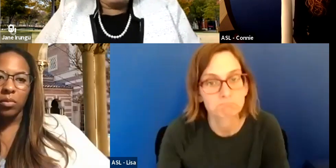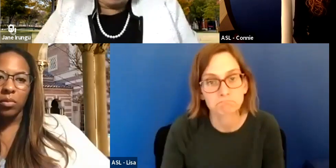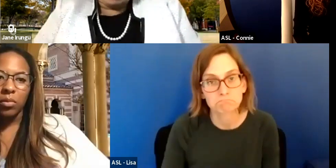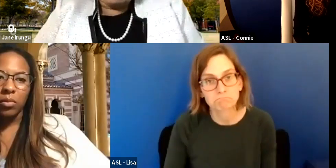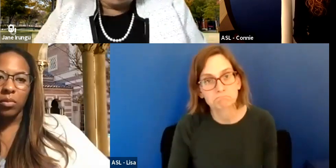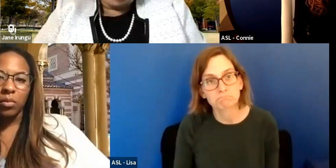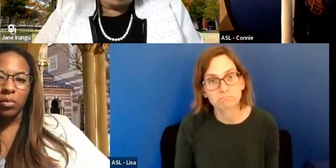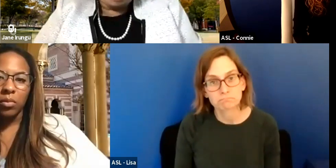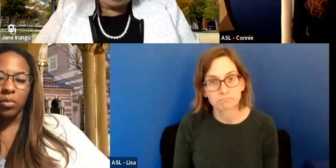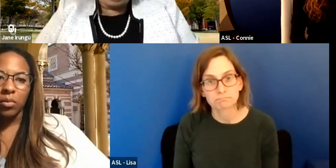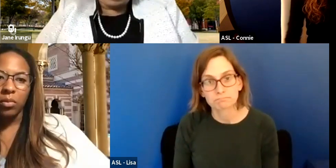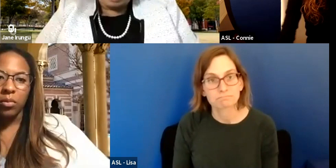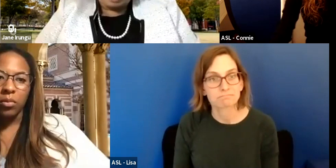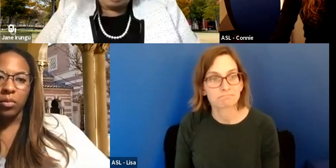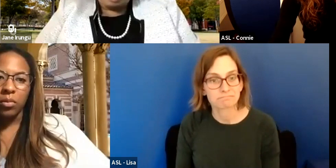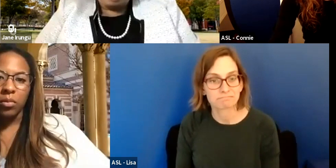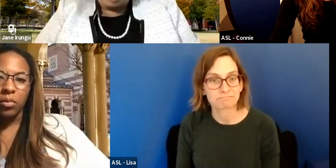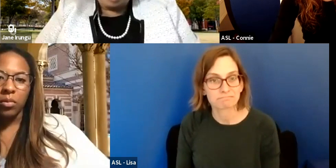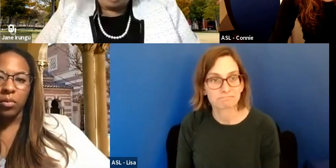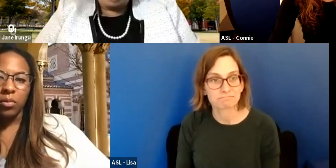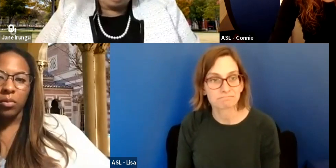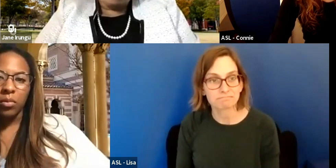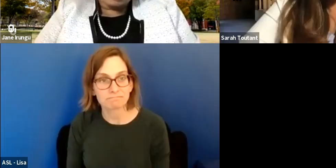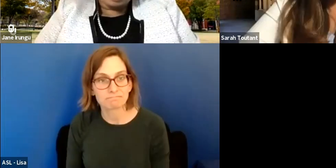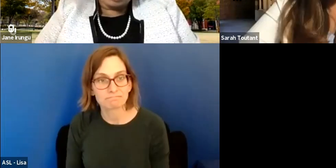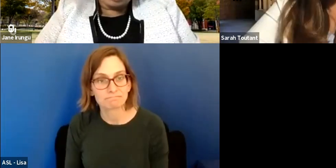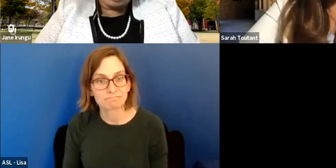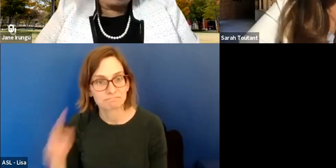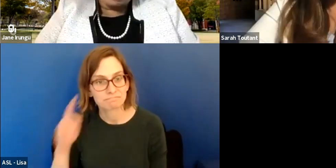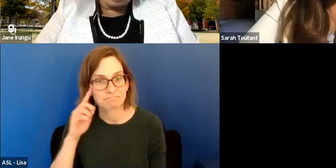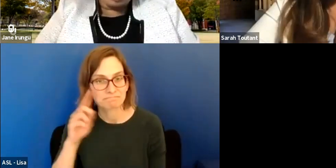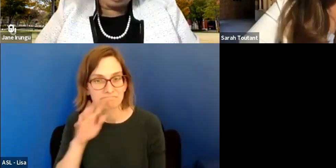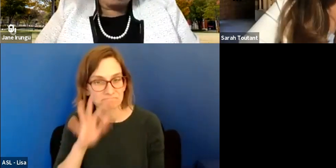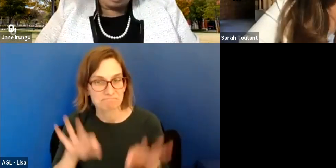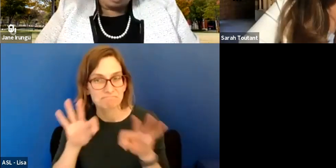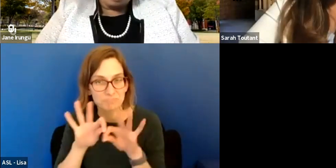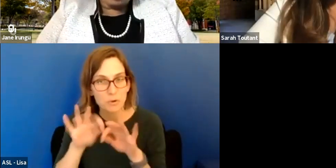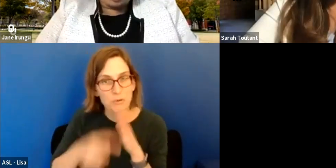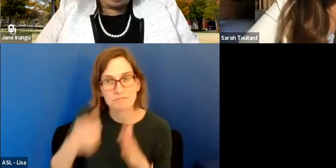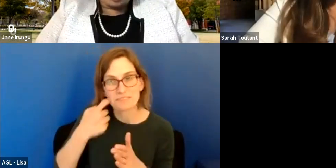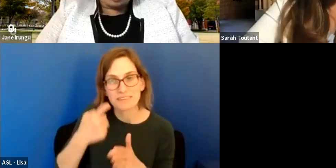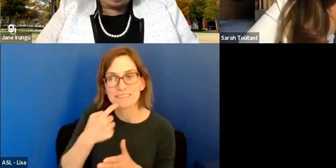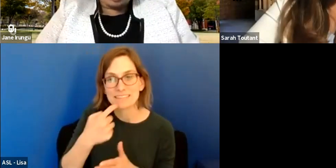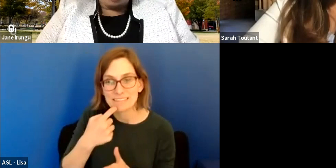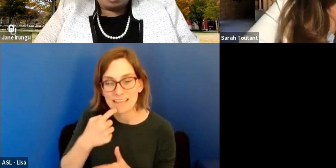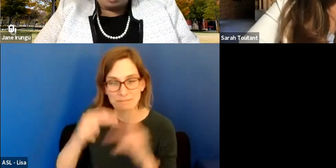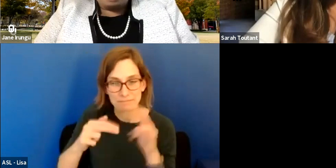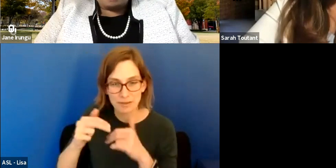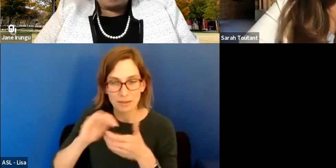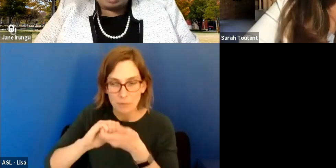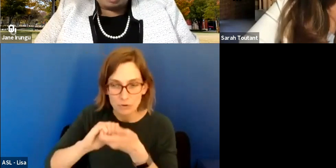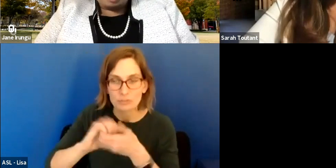really important what you just said, building partnerships and relationships, not just from those in